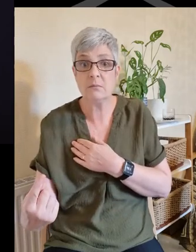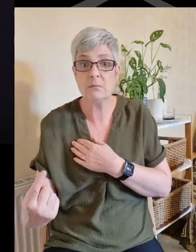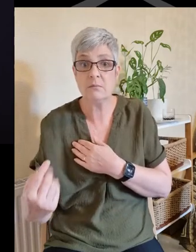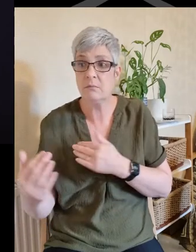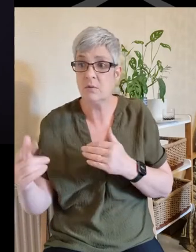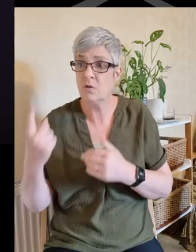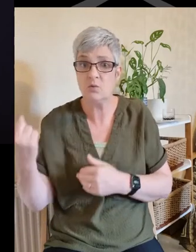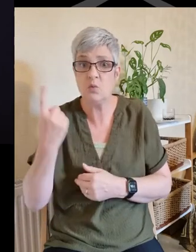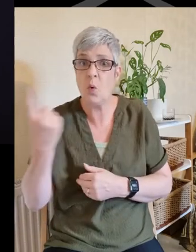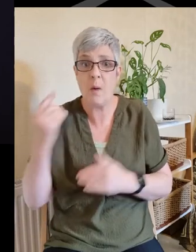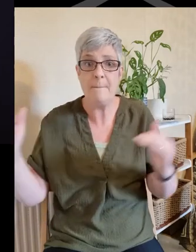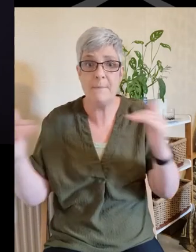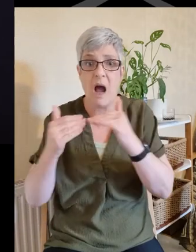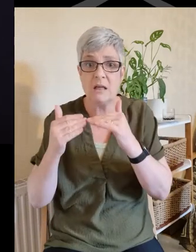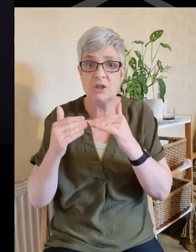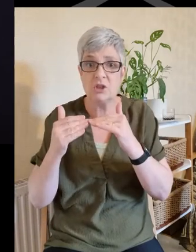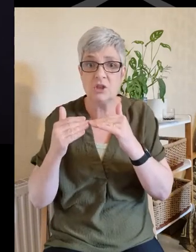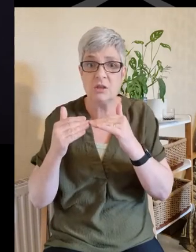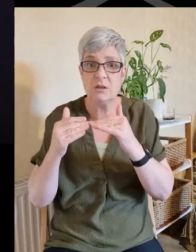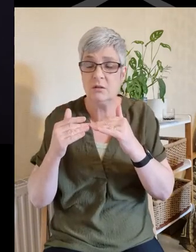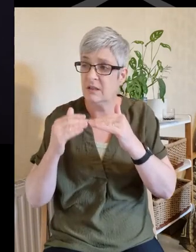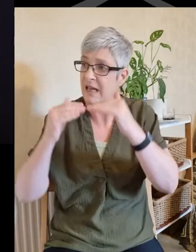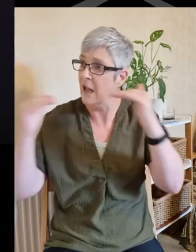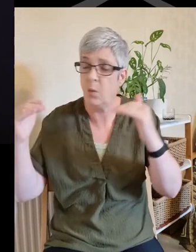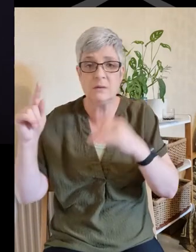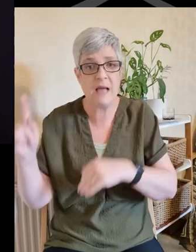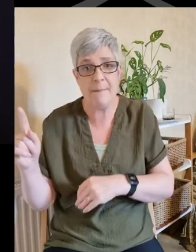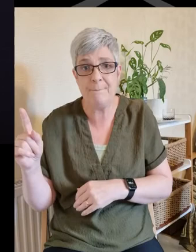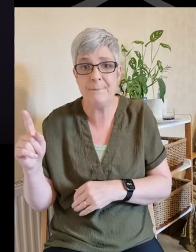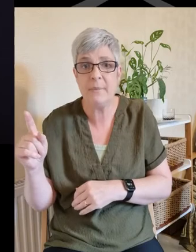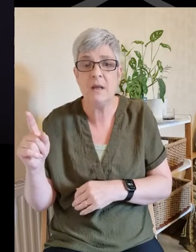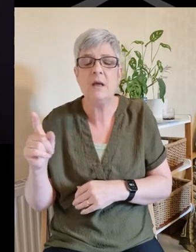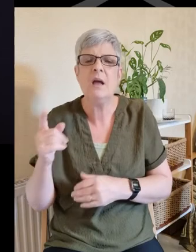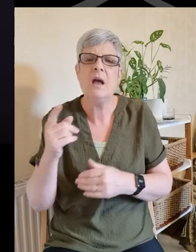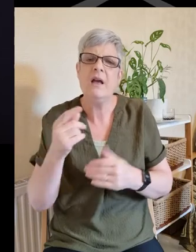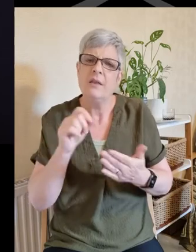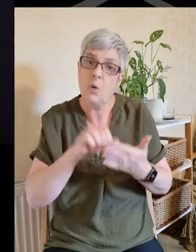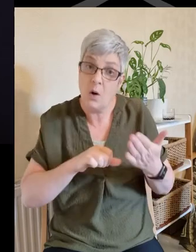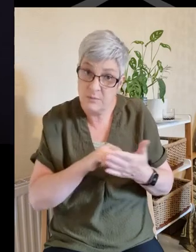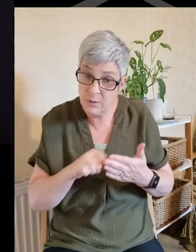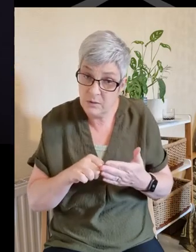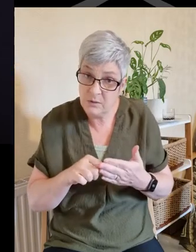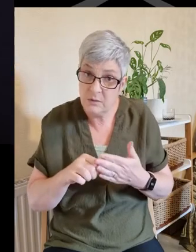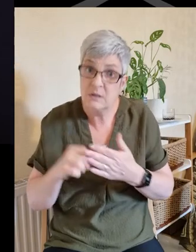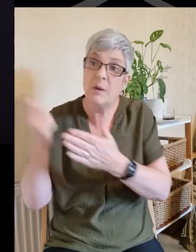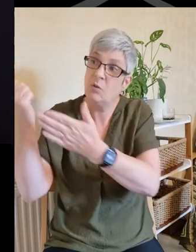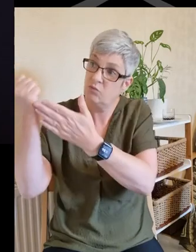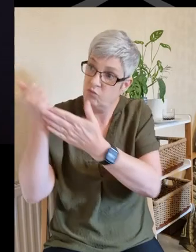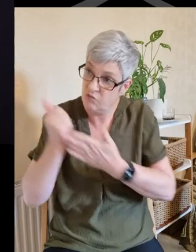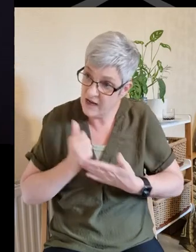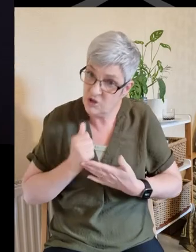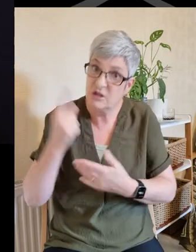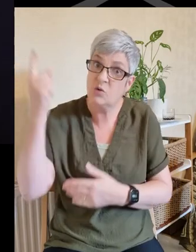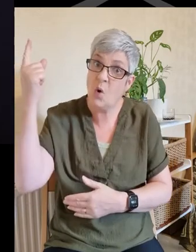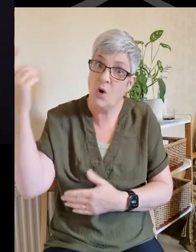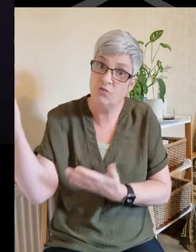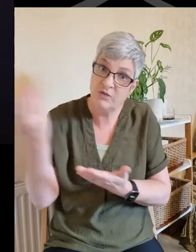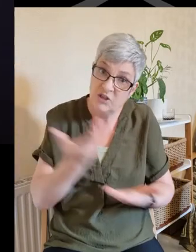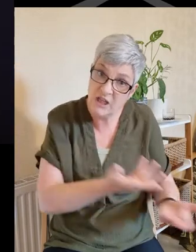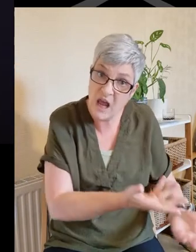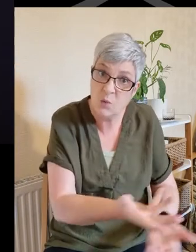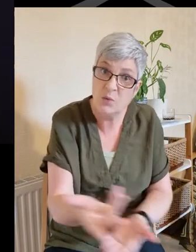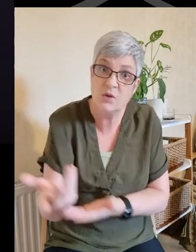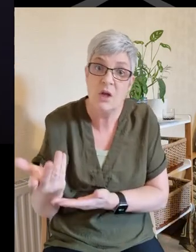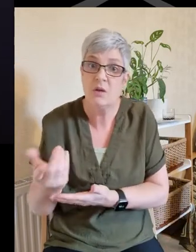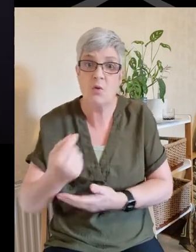him. And if the gospel is about the graciousness of God reaching out to us and not about what we do, what we think, what we